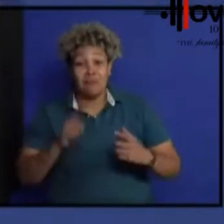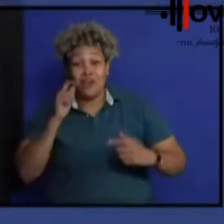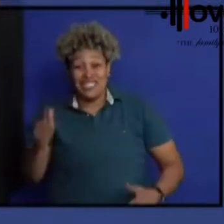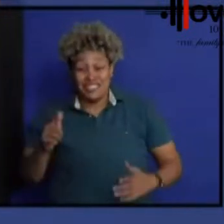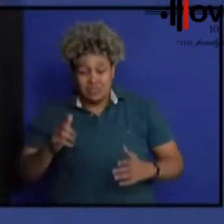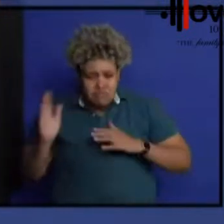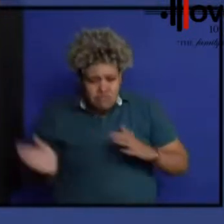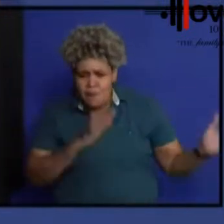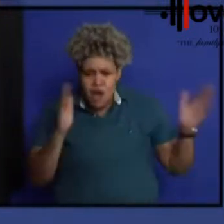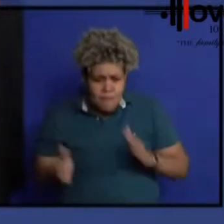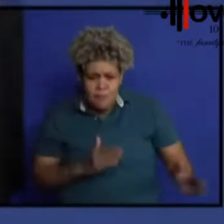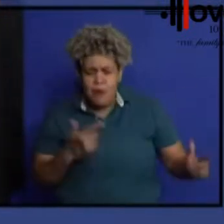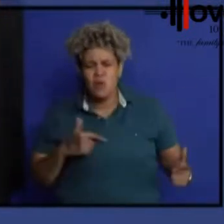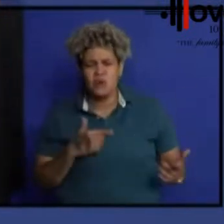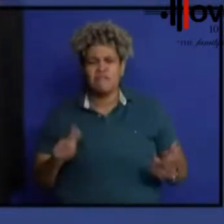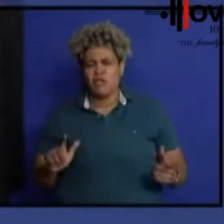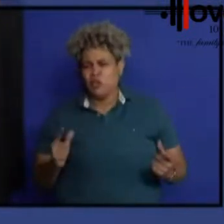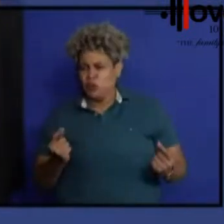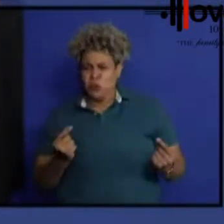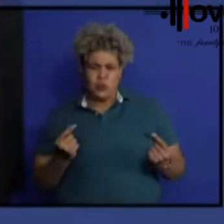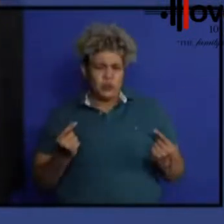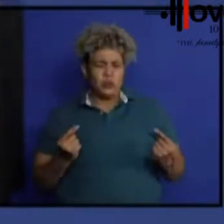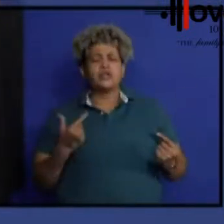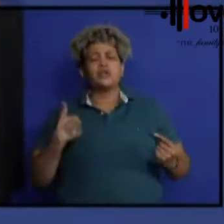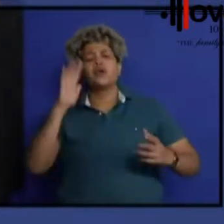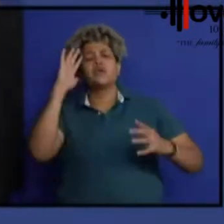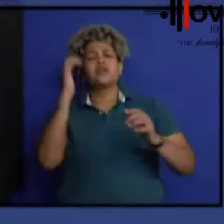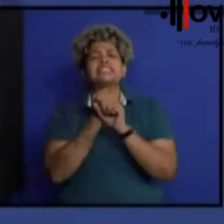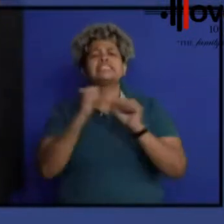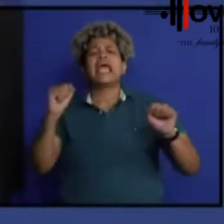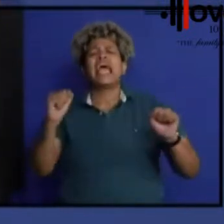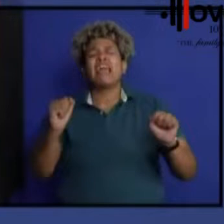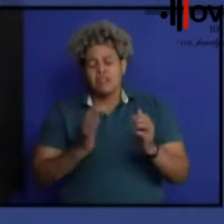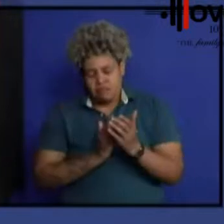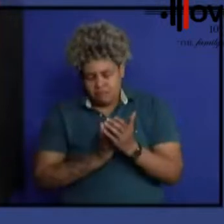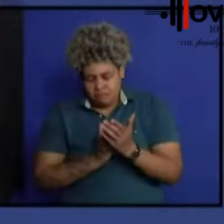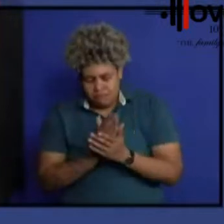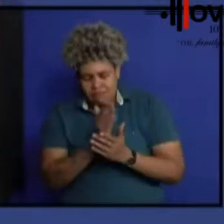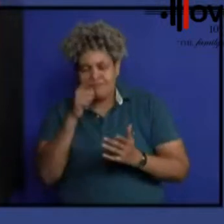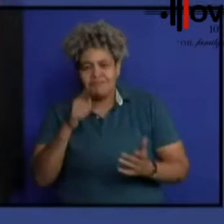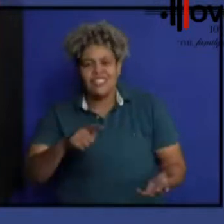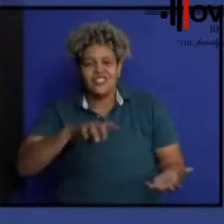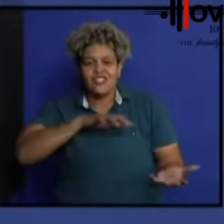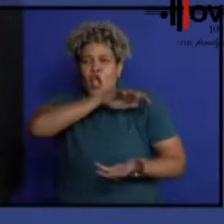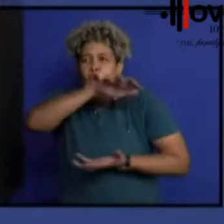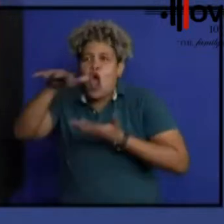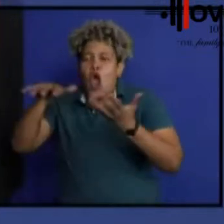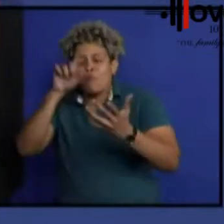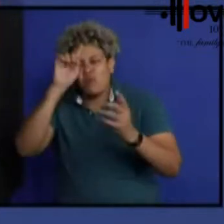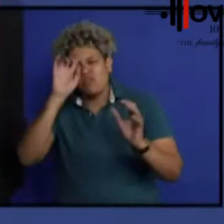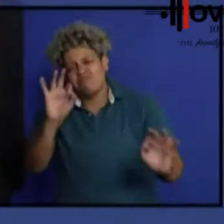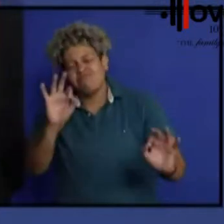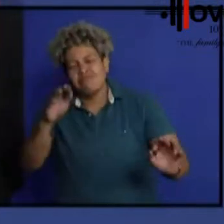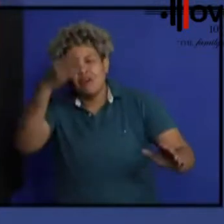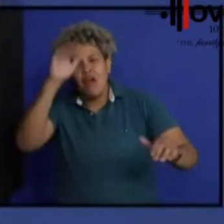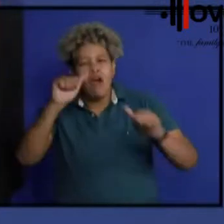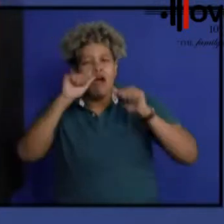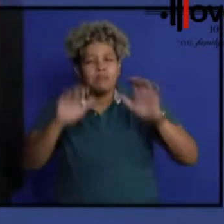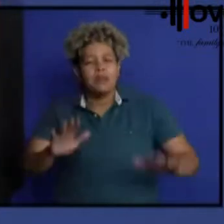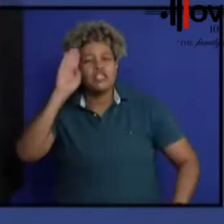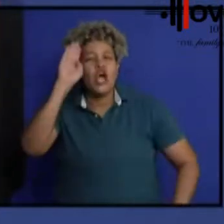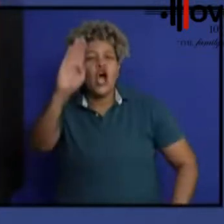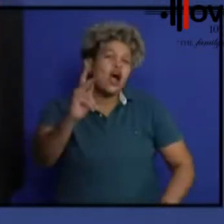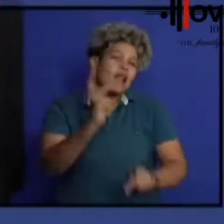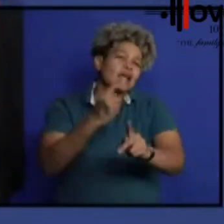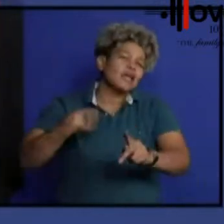of preparation we have made, we will safely ride out this storm. May God bless us all and